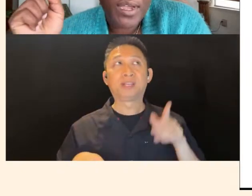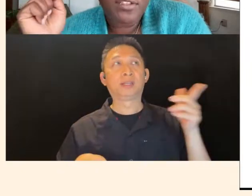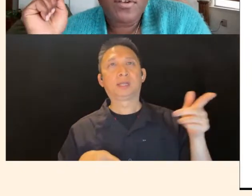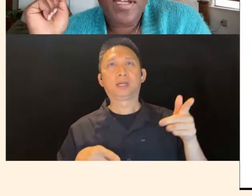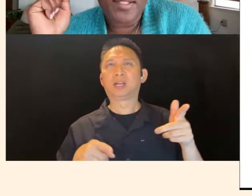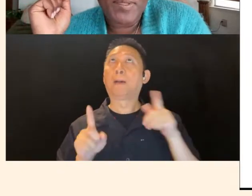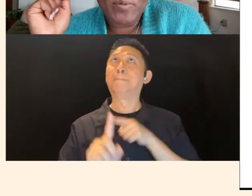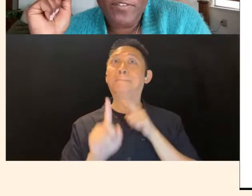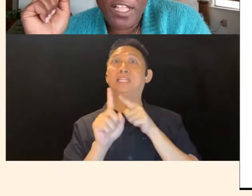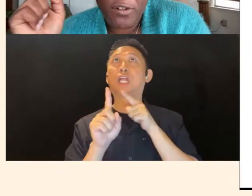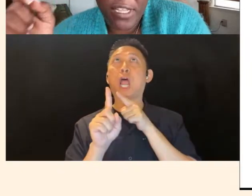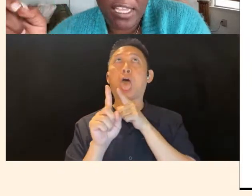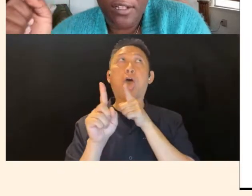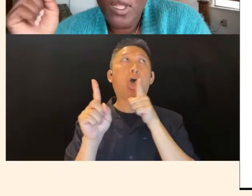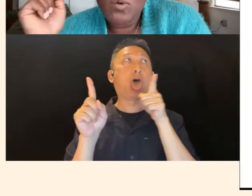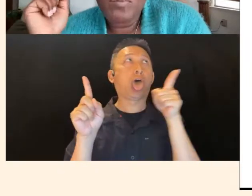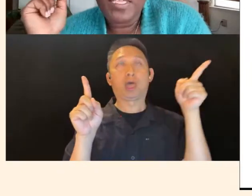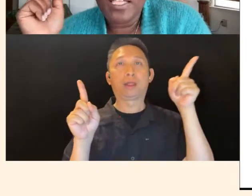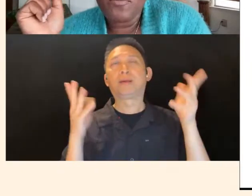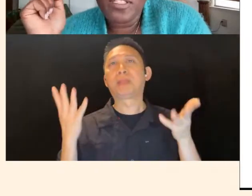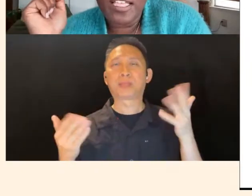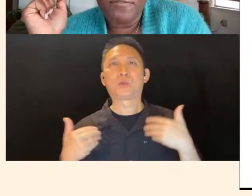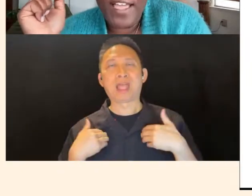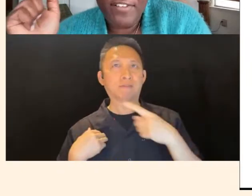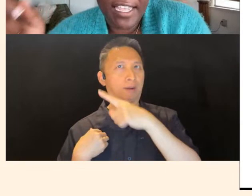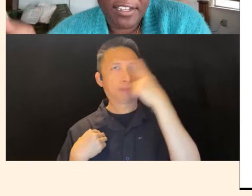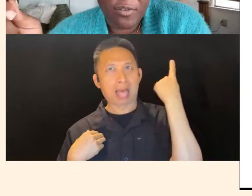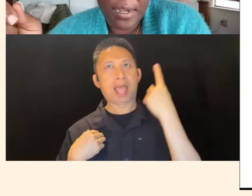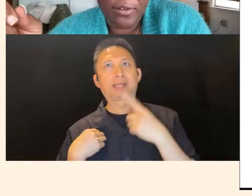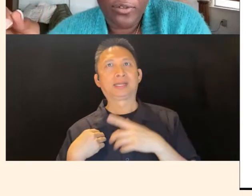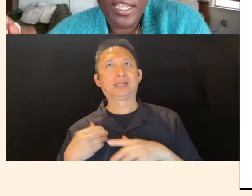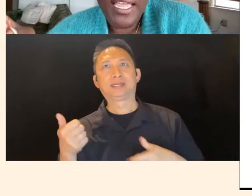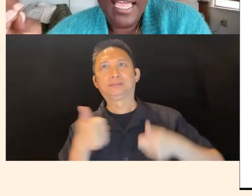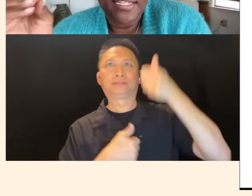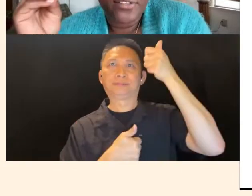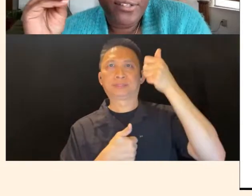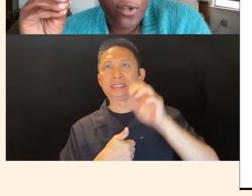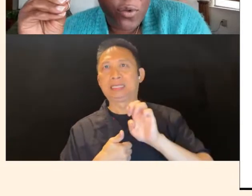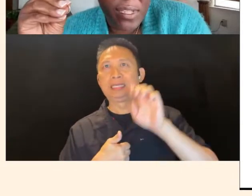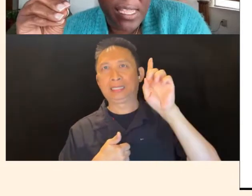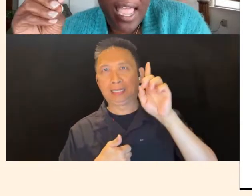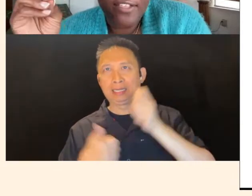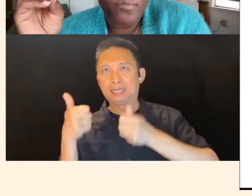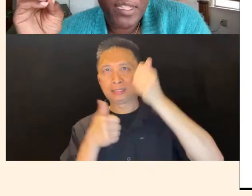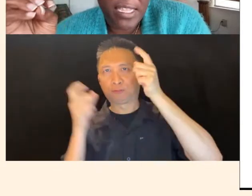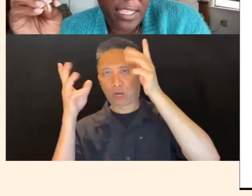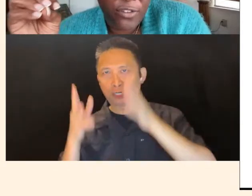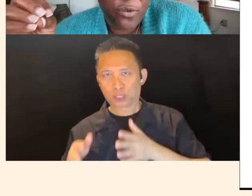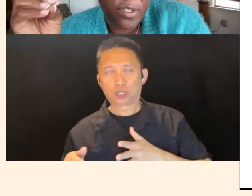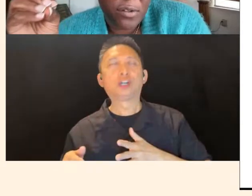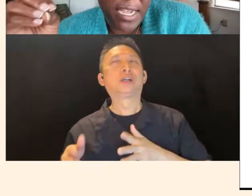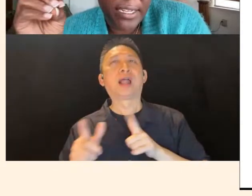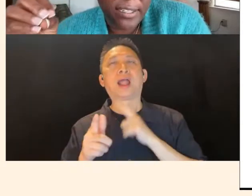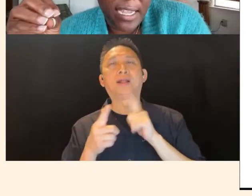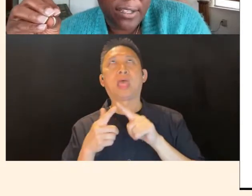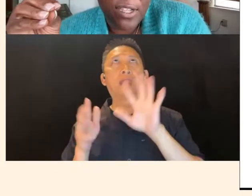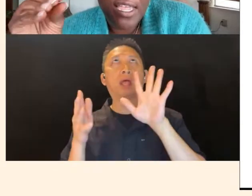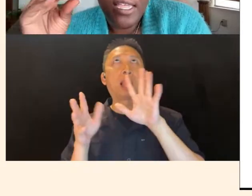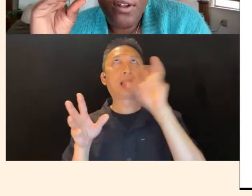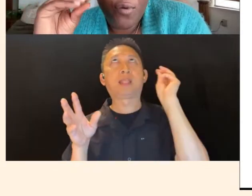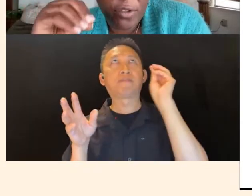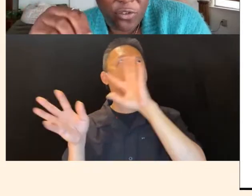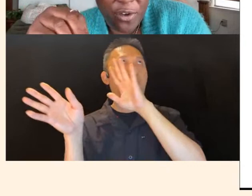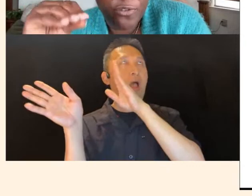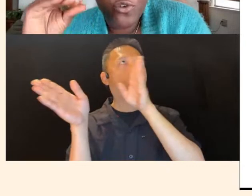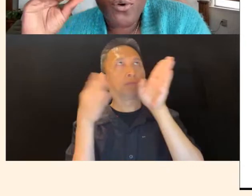executive director and people of color lead. We begin with 5 elected directors. And slowly, as many things do in the United States,